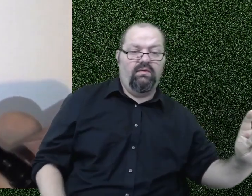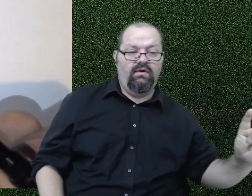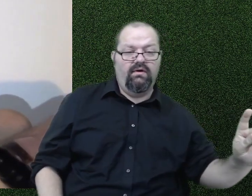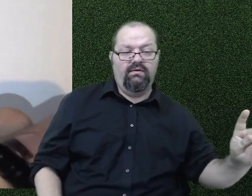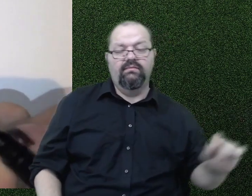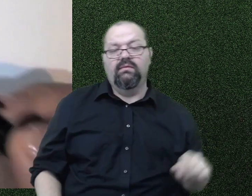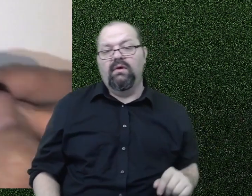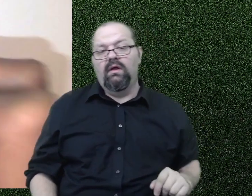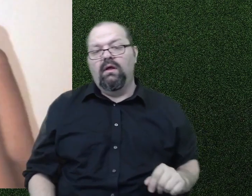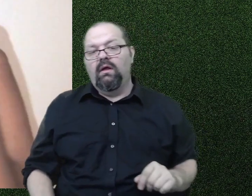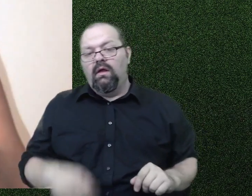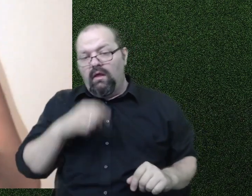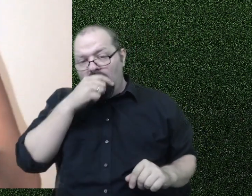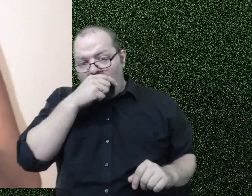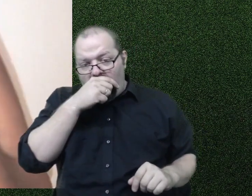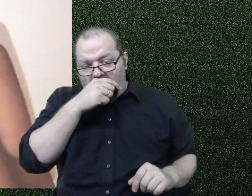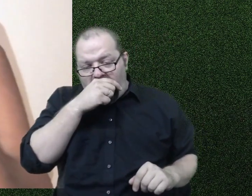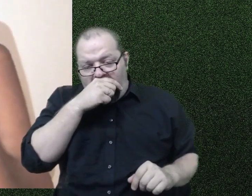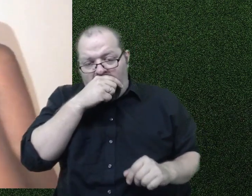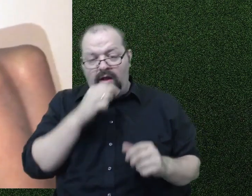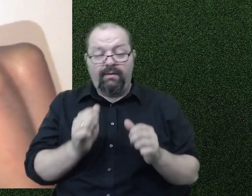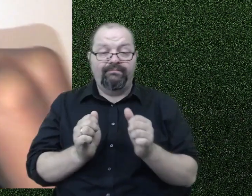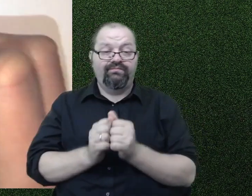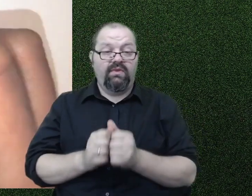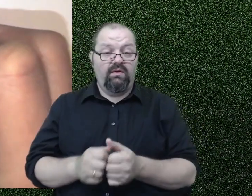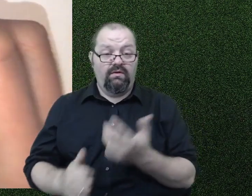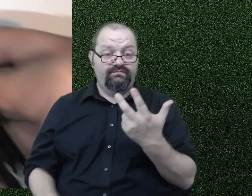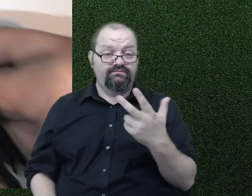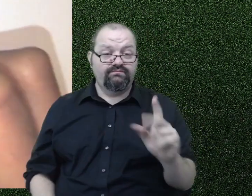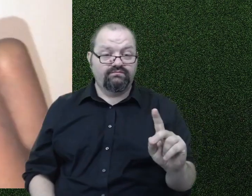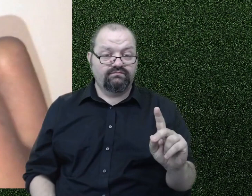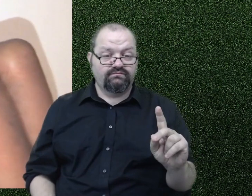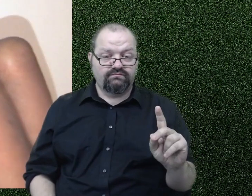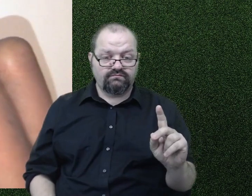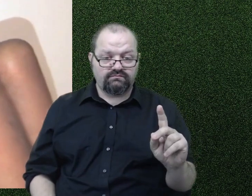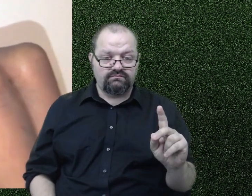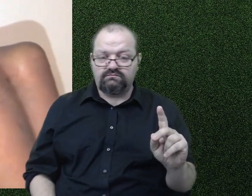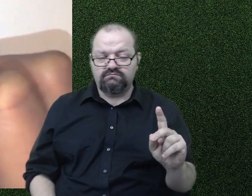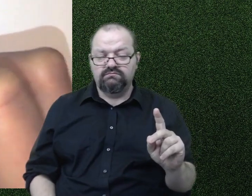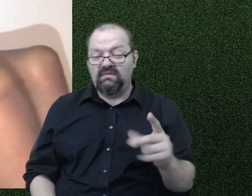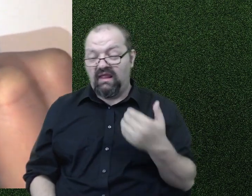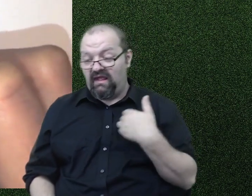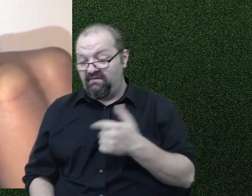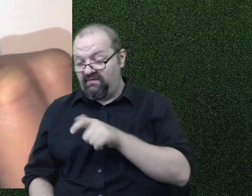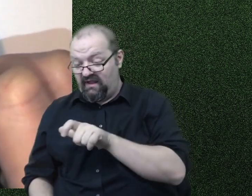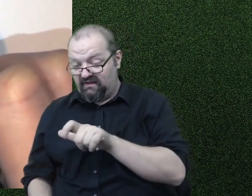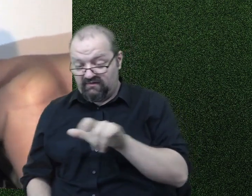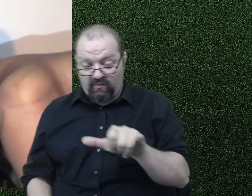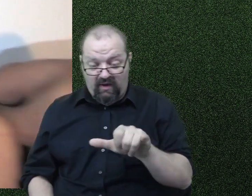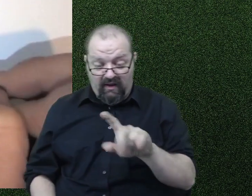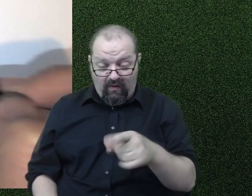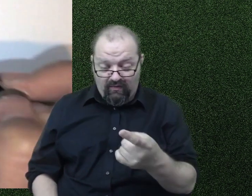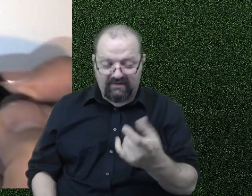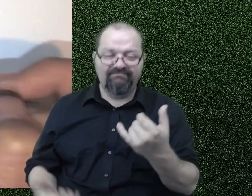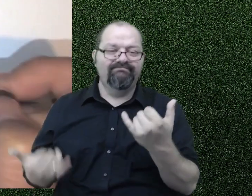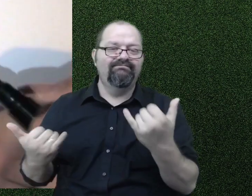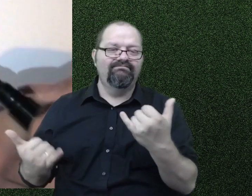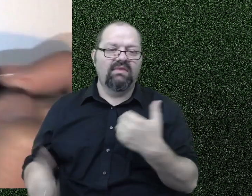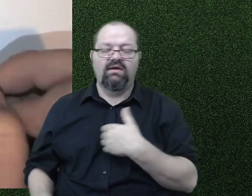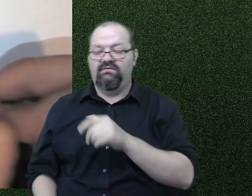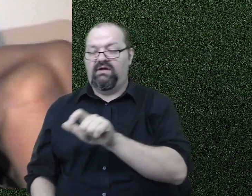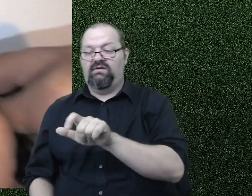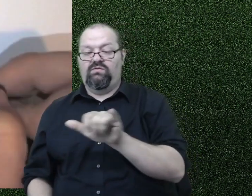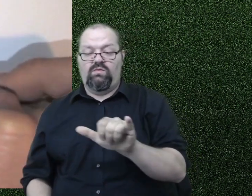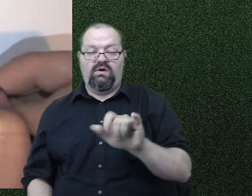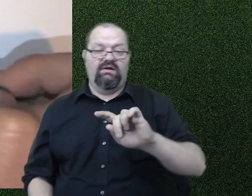of points having an x, y, and a z, instead of points having an x and y, my points are going to have an x, a y, and a z. So P might